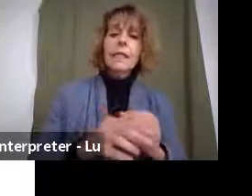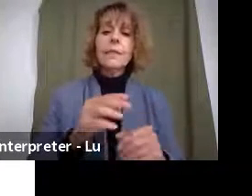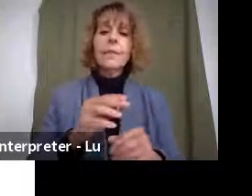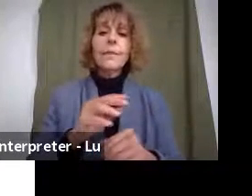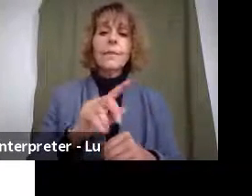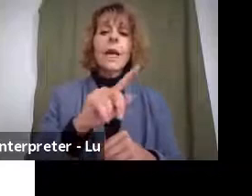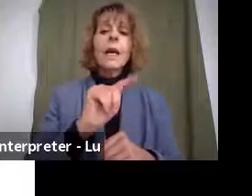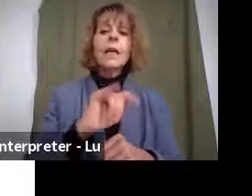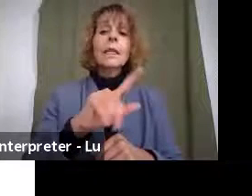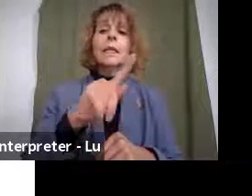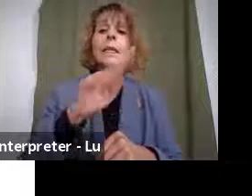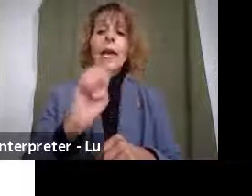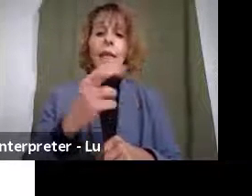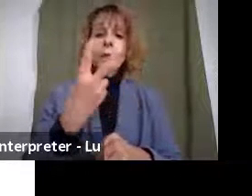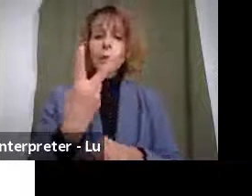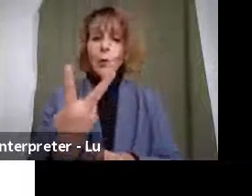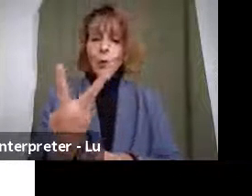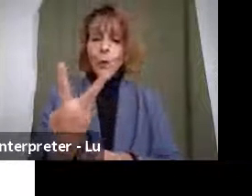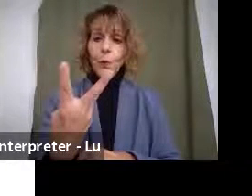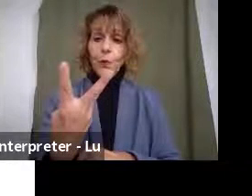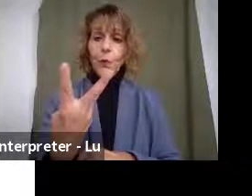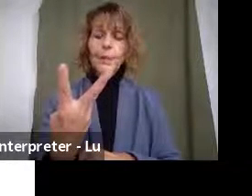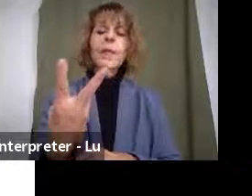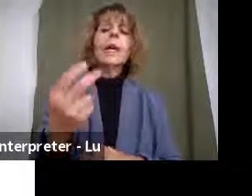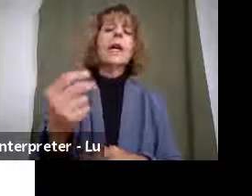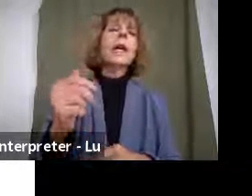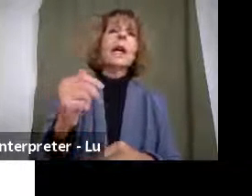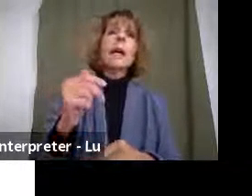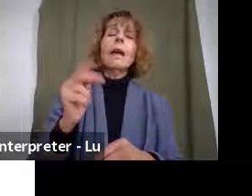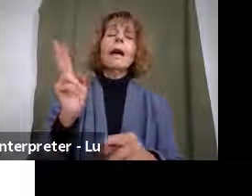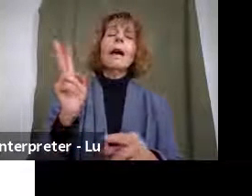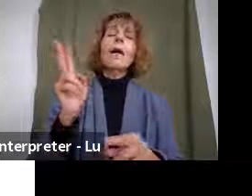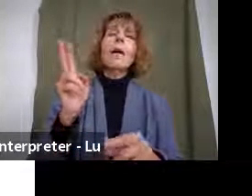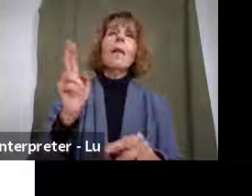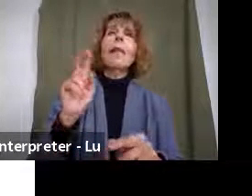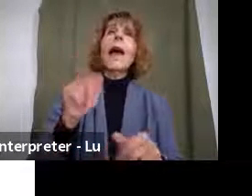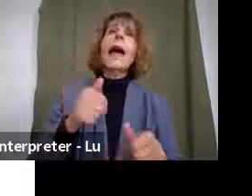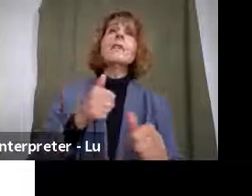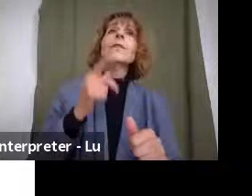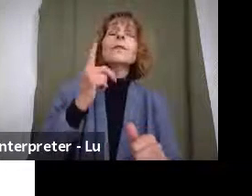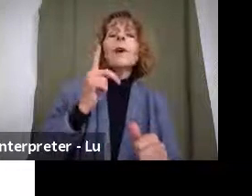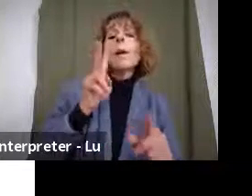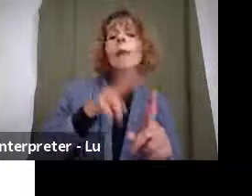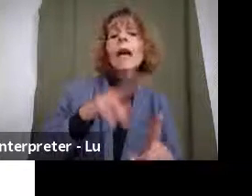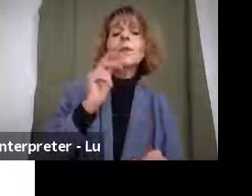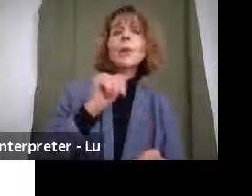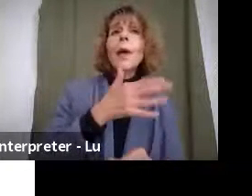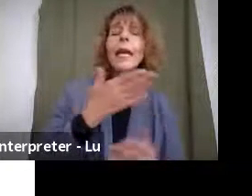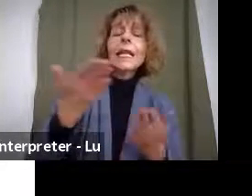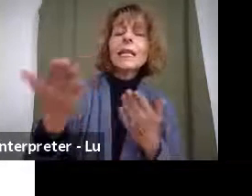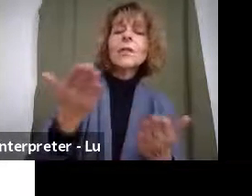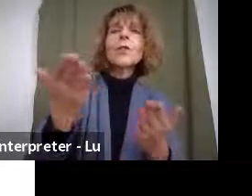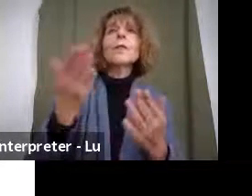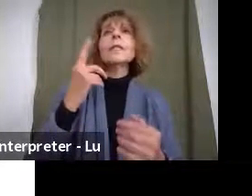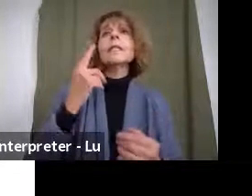services that the municipality offers citizens. So your city hospitals, your